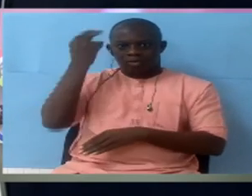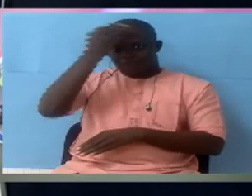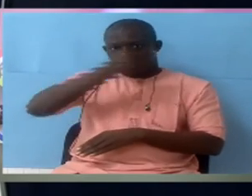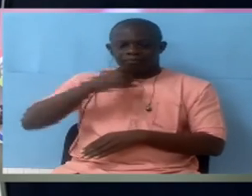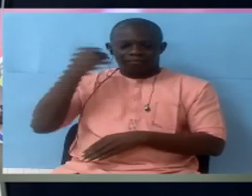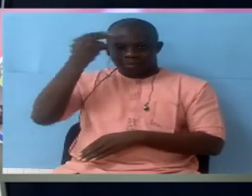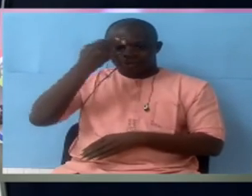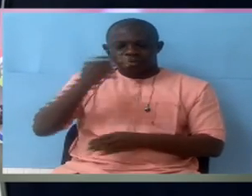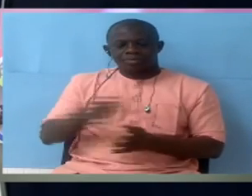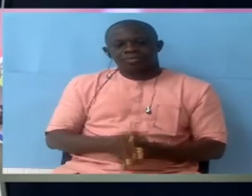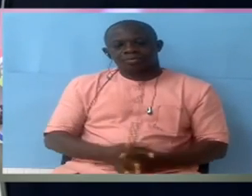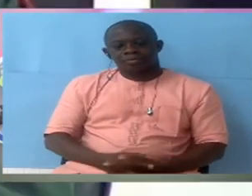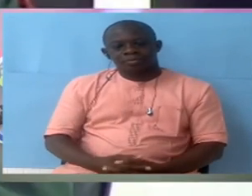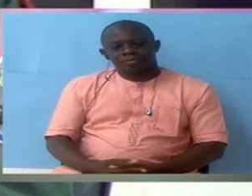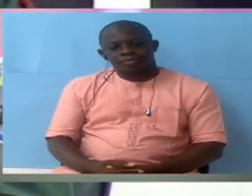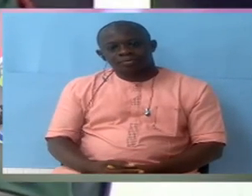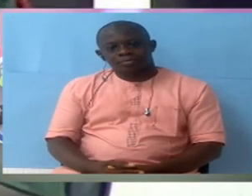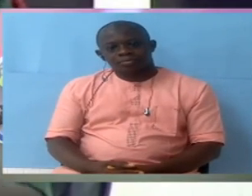mummy.